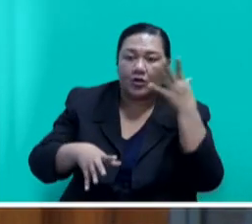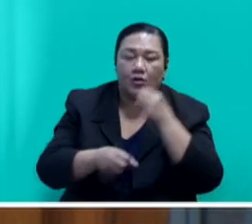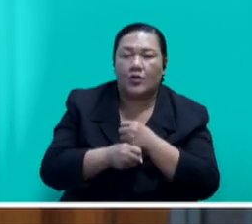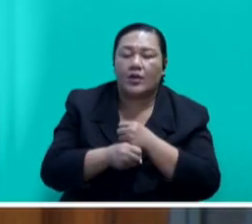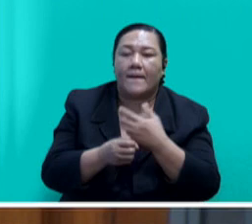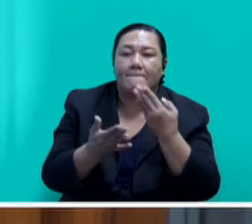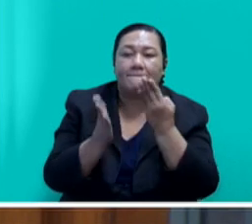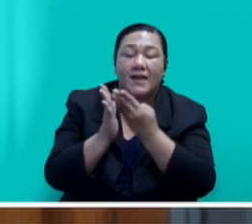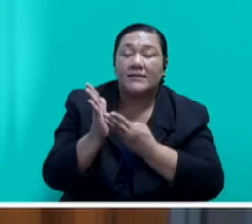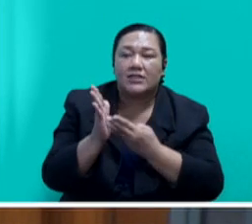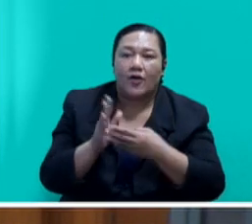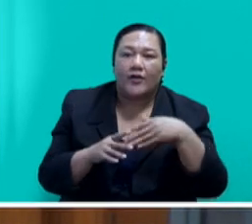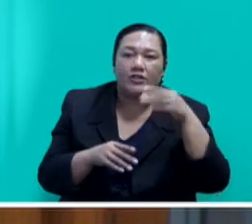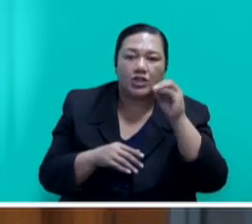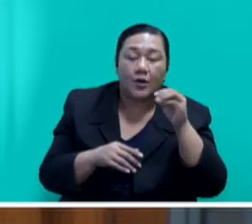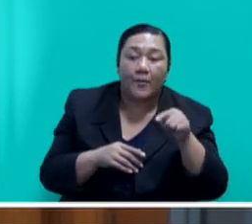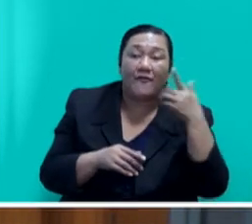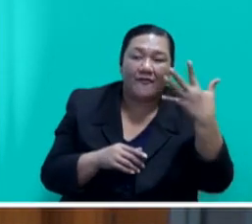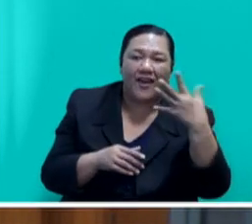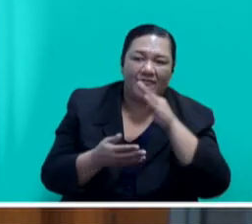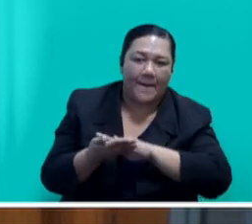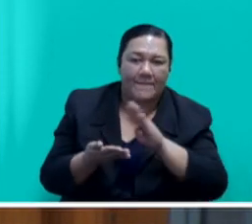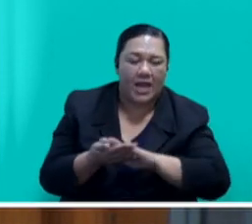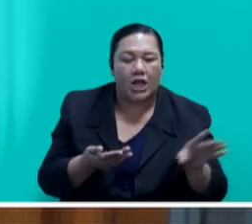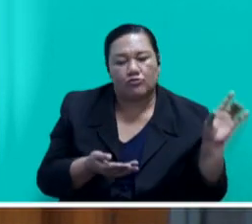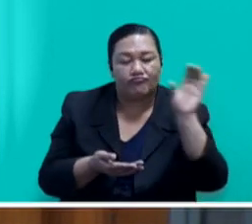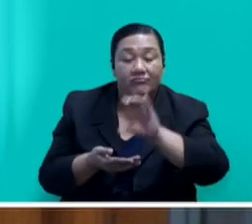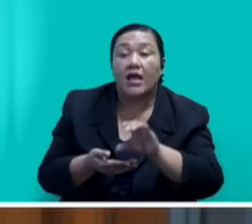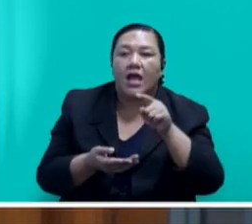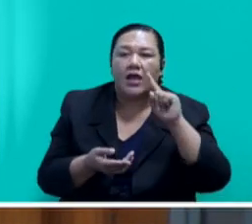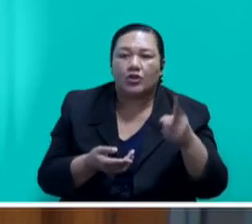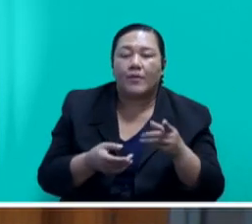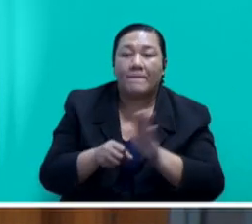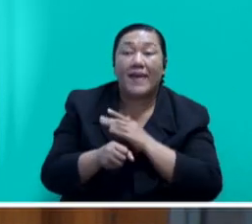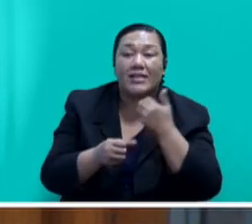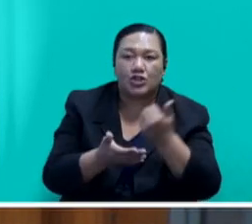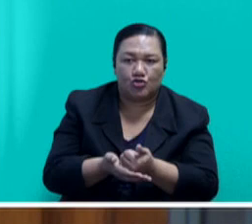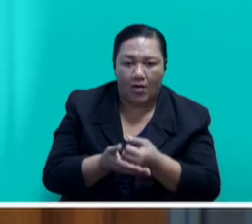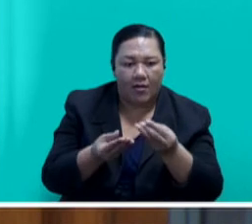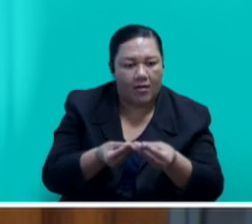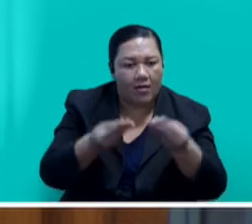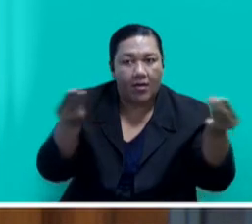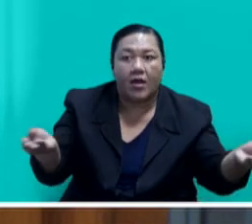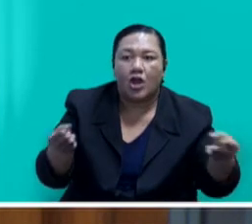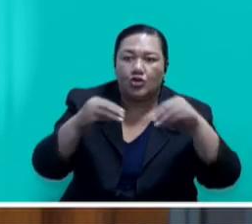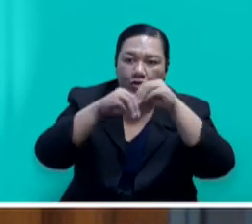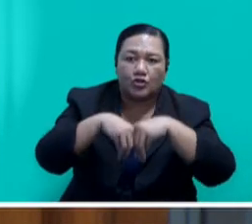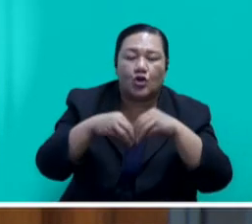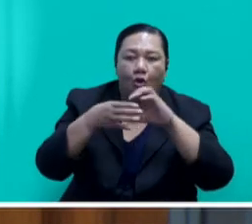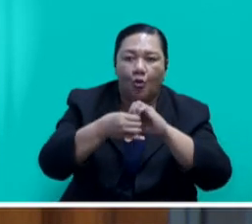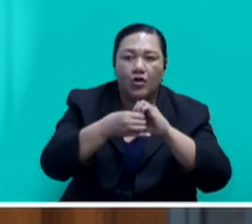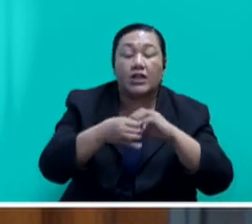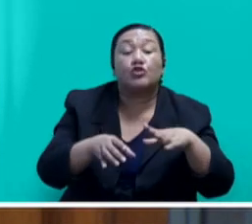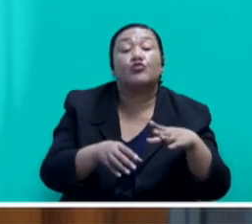million to ensure fair and equitable return to resource owners and their effective inclusion in decision